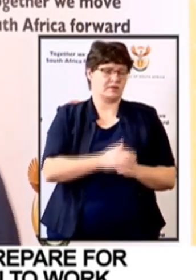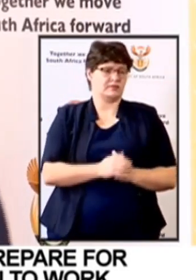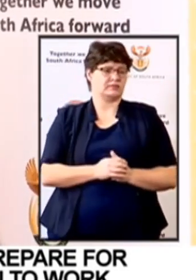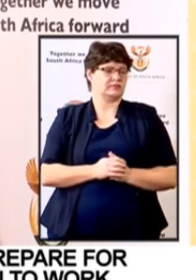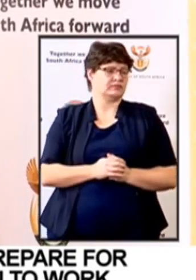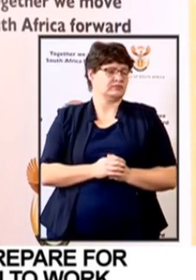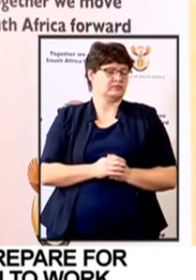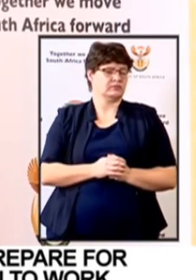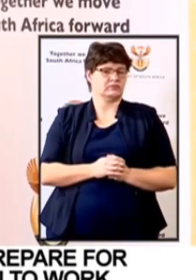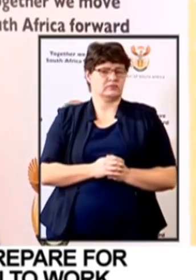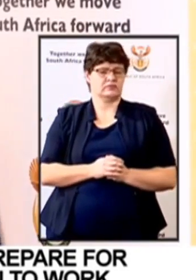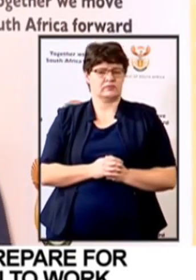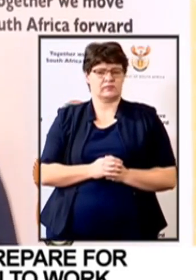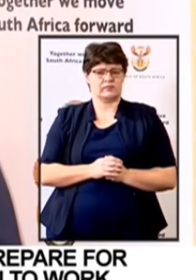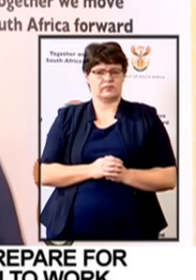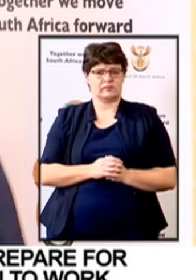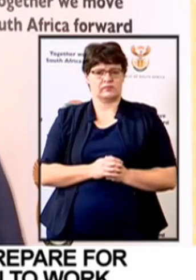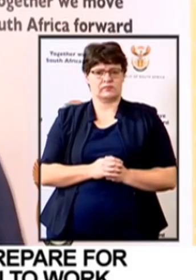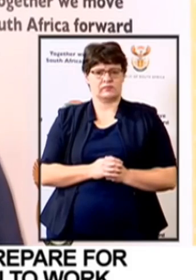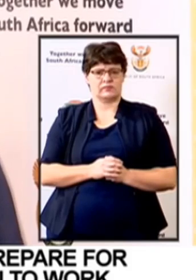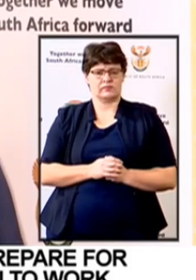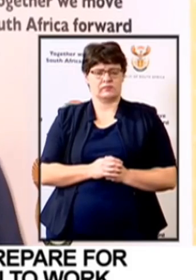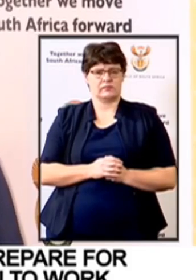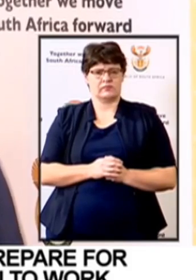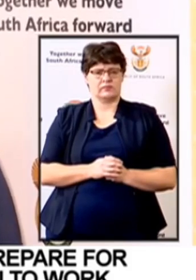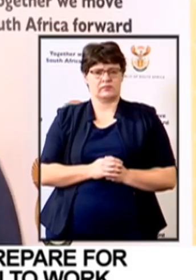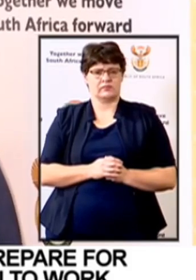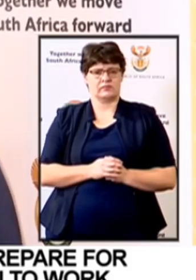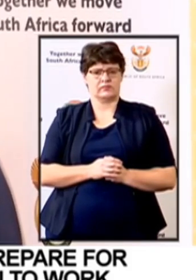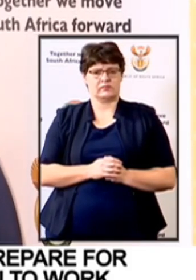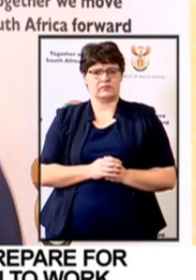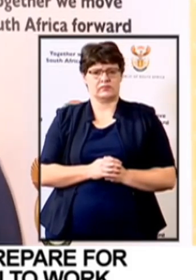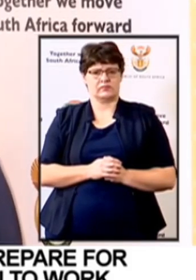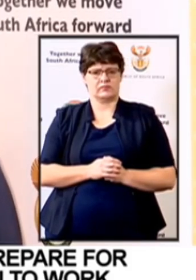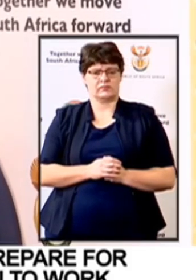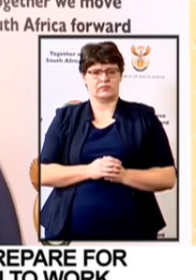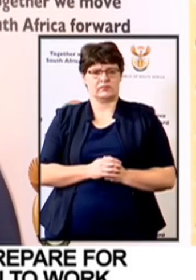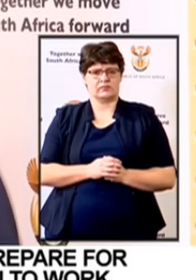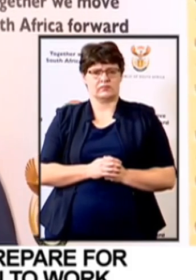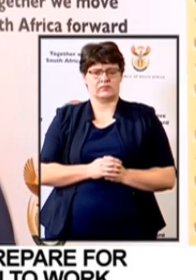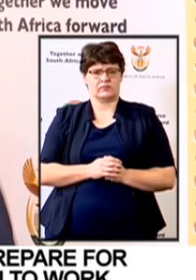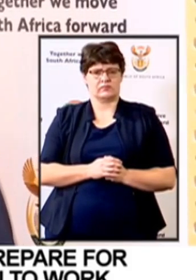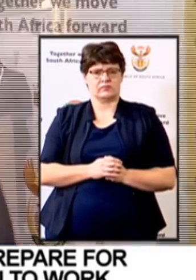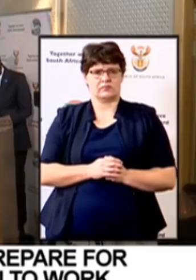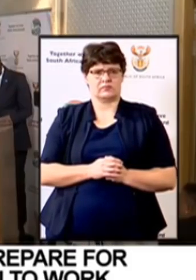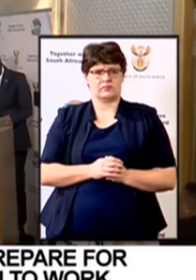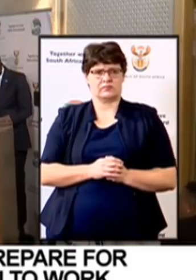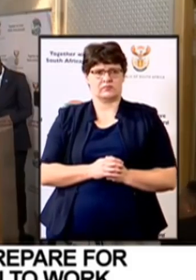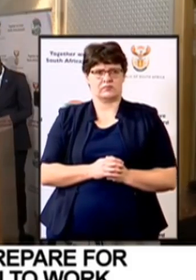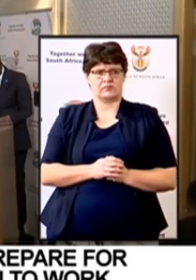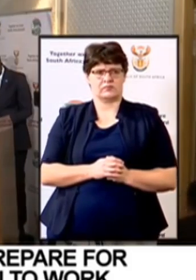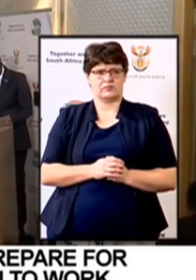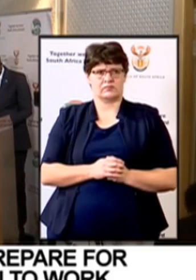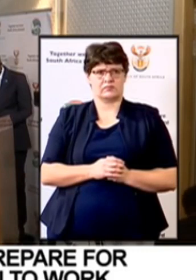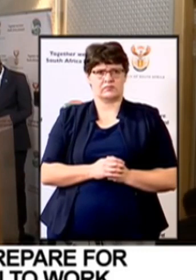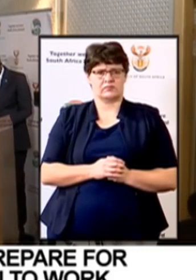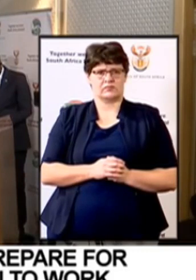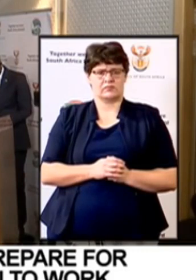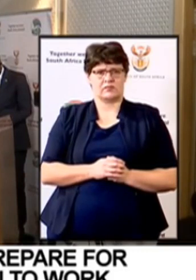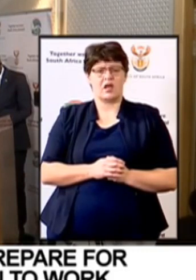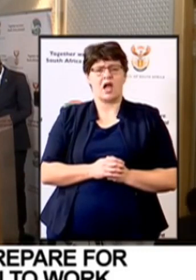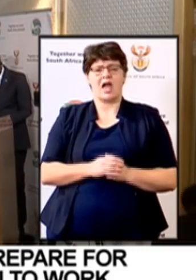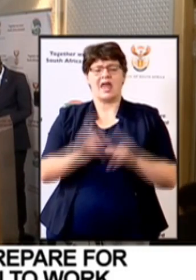Okay. Please go to your yourself. Okay, my name is Kagiso Mako from the National Union of Public Service and Allied